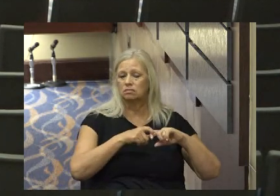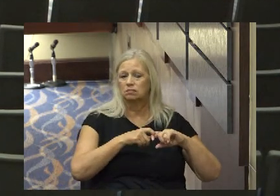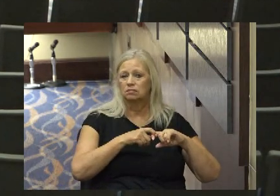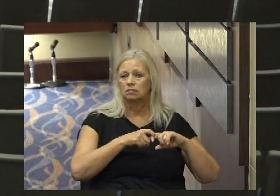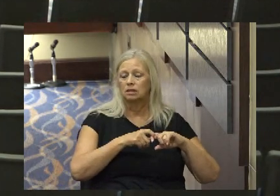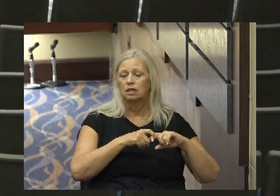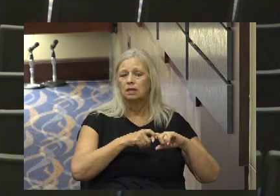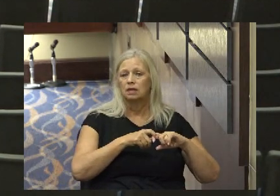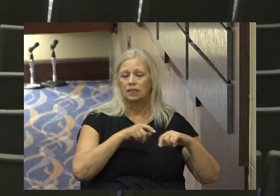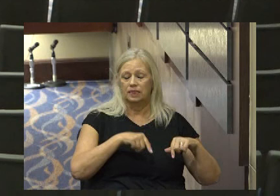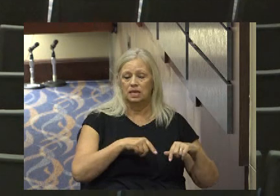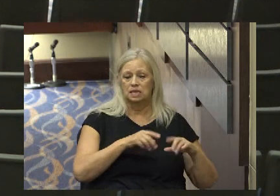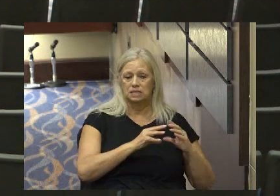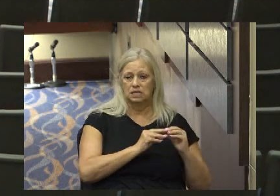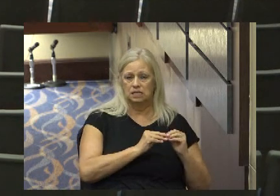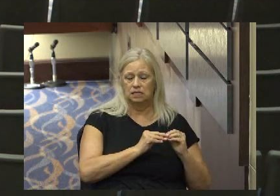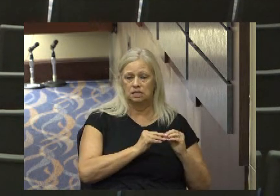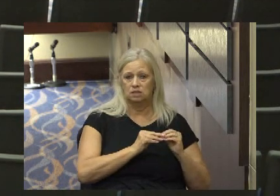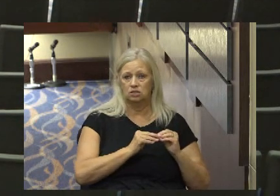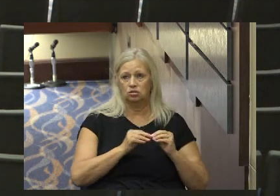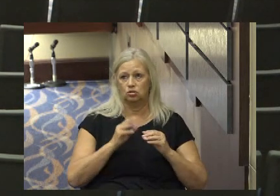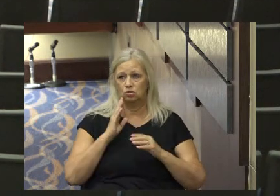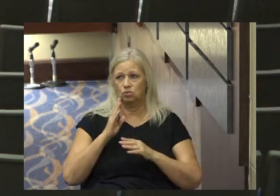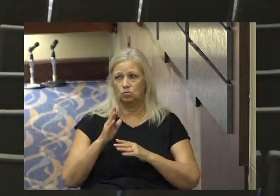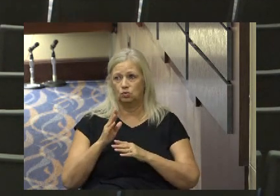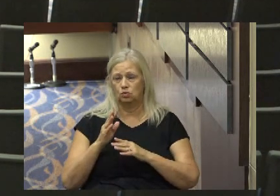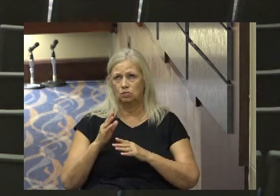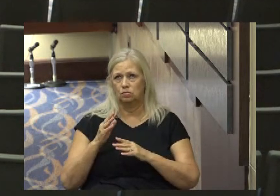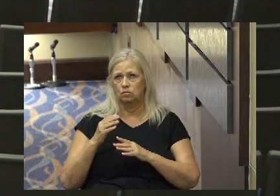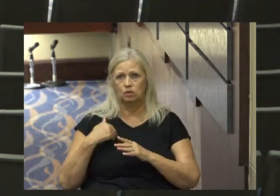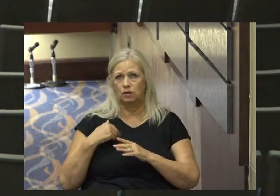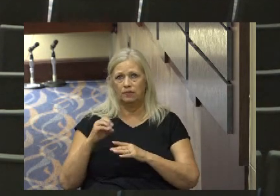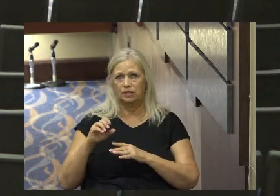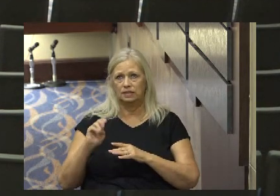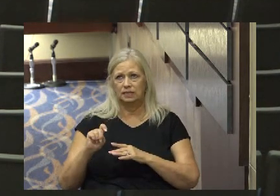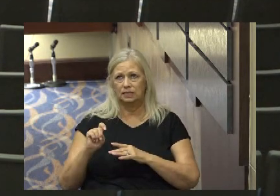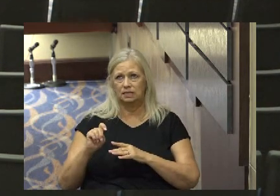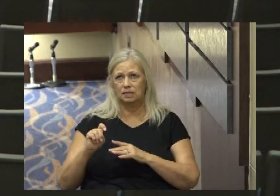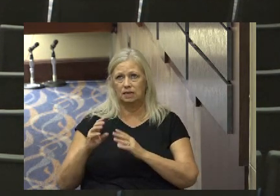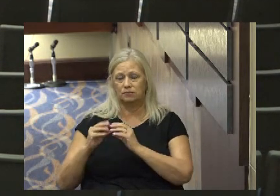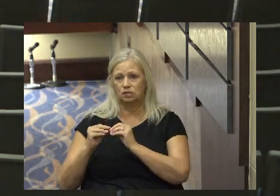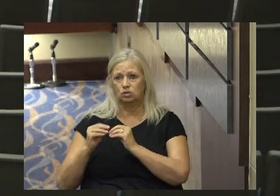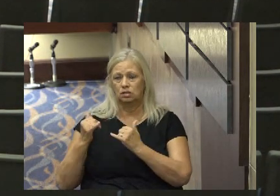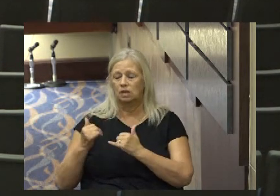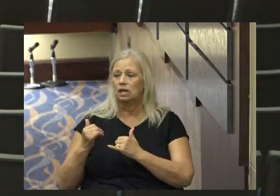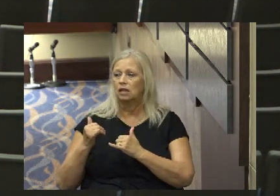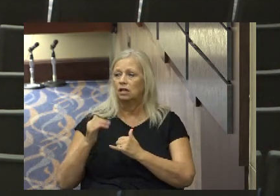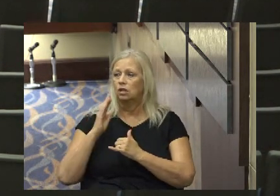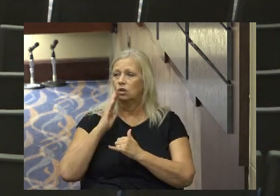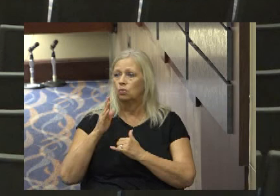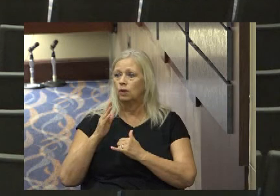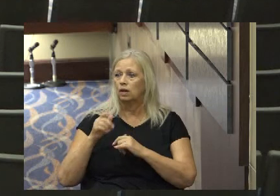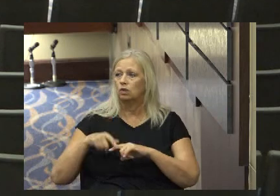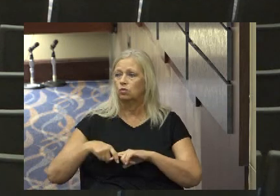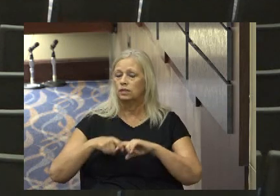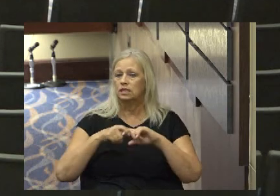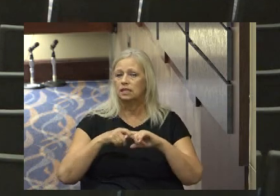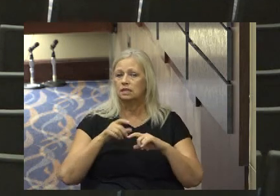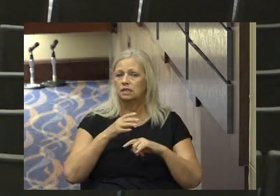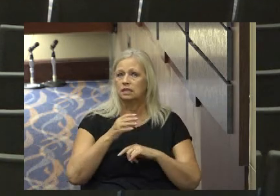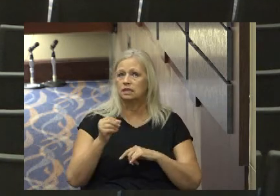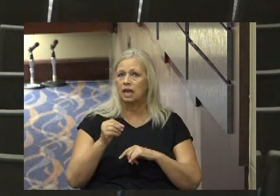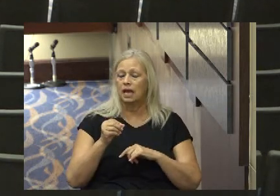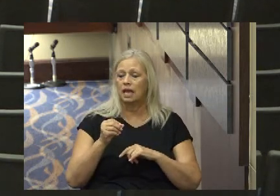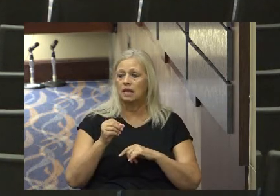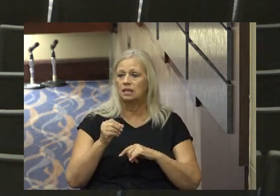session. Well, we don't have an executive session today, do we? Okay, great. Then we will just recess the work session and